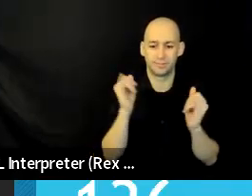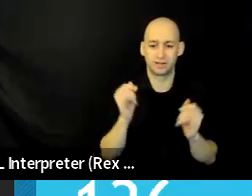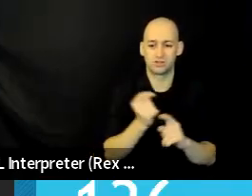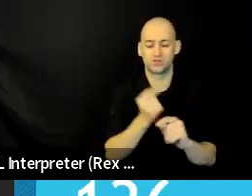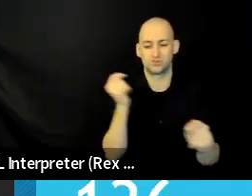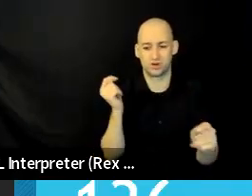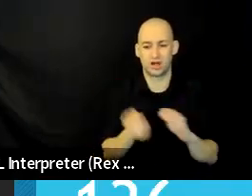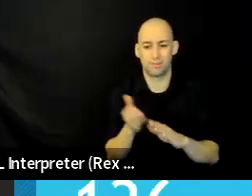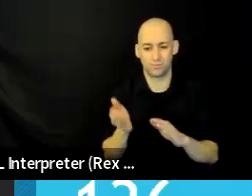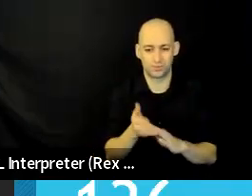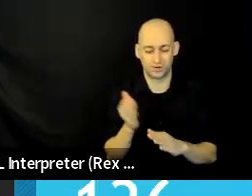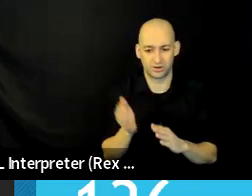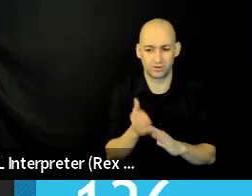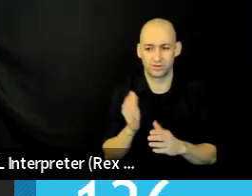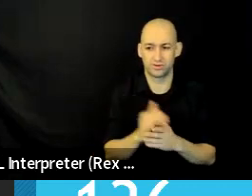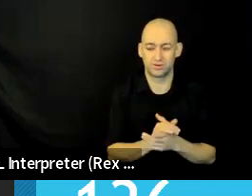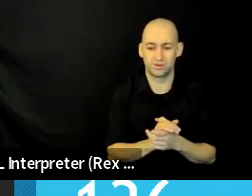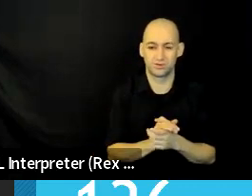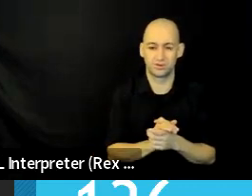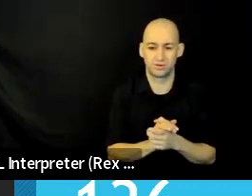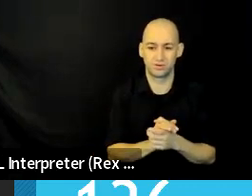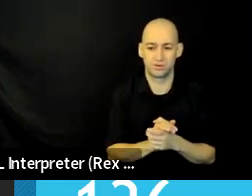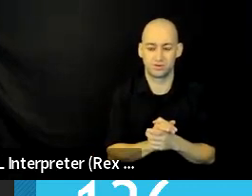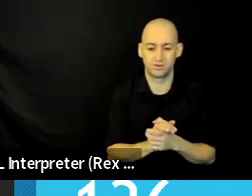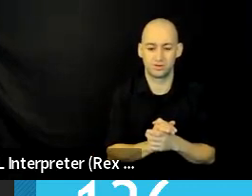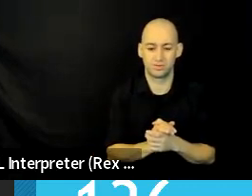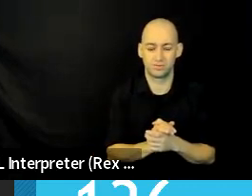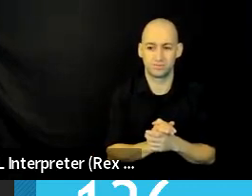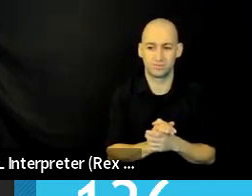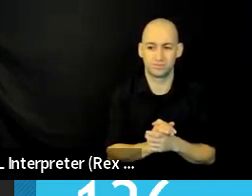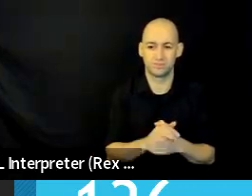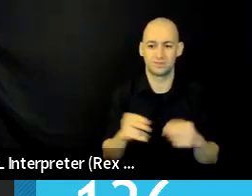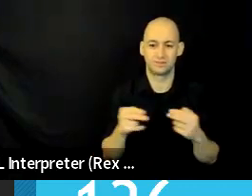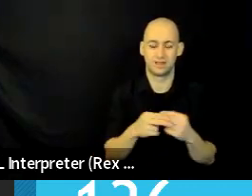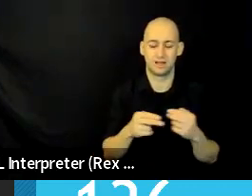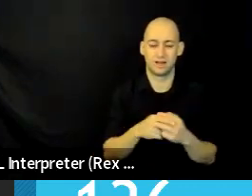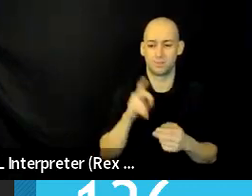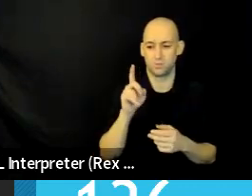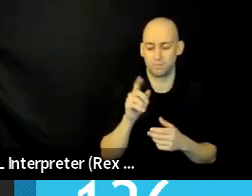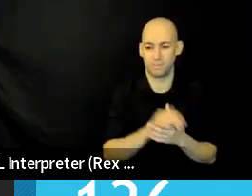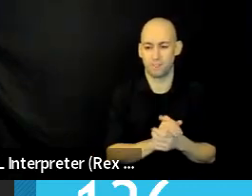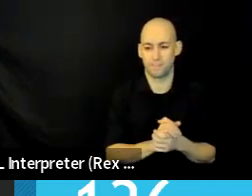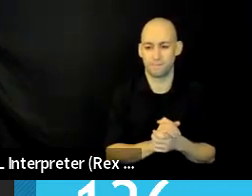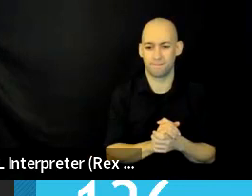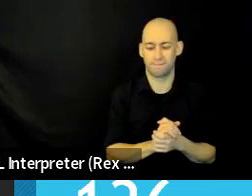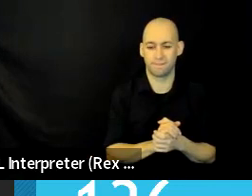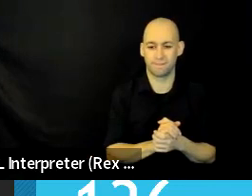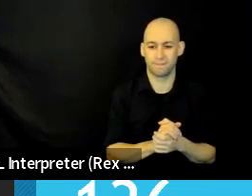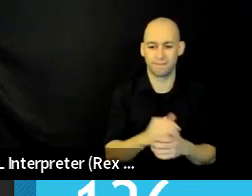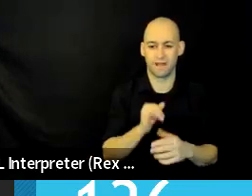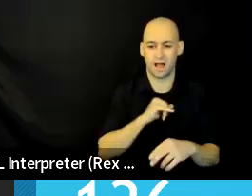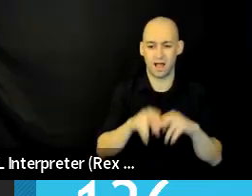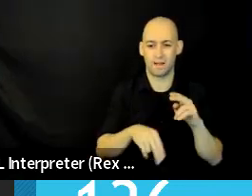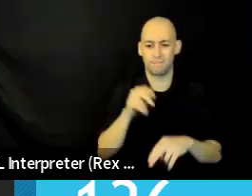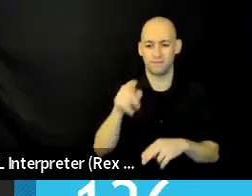that own. Why don't you Oh, point out? okay, yeah, slide number 1. That's how I built this from the ground up